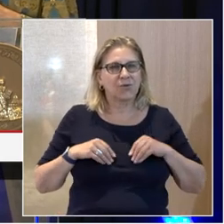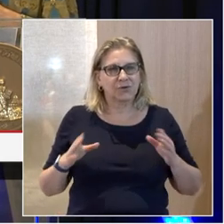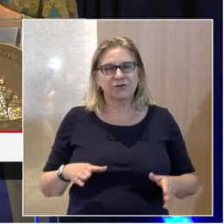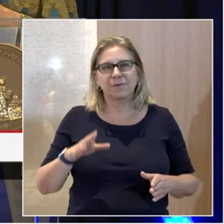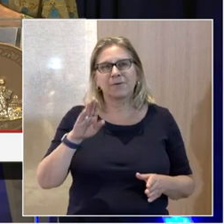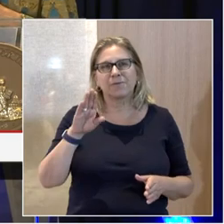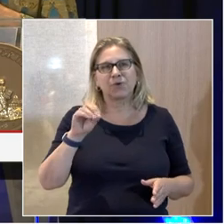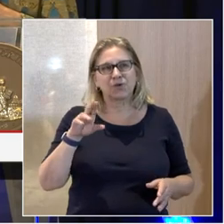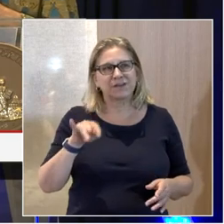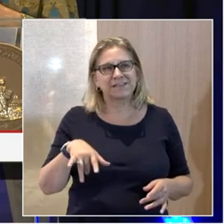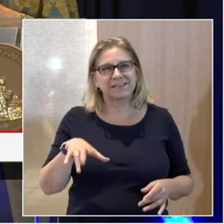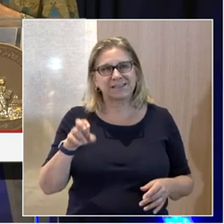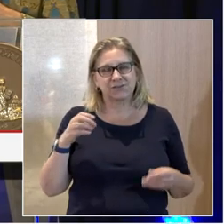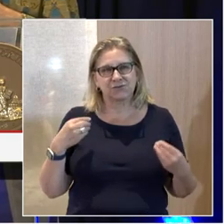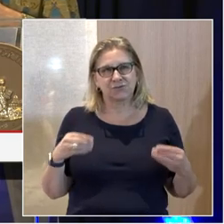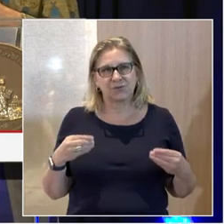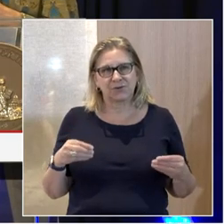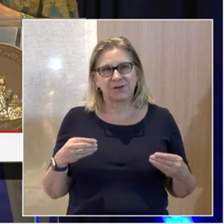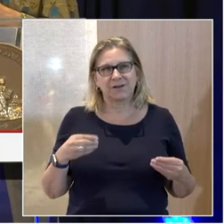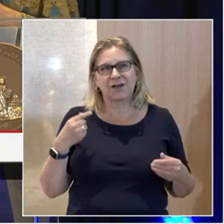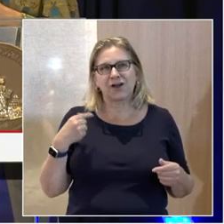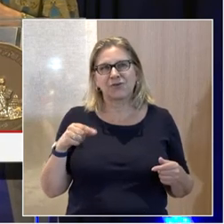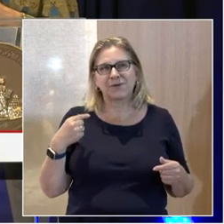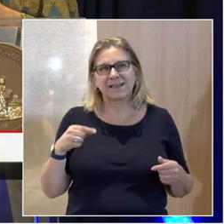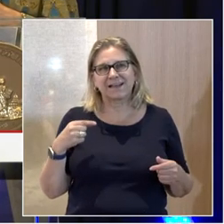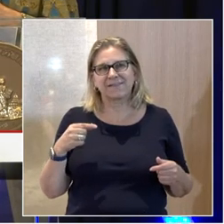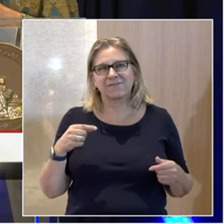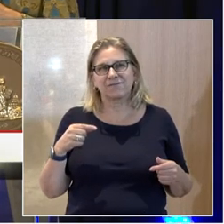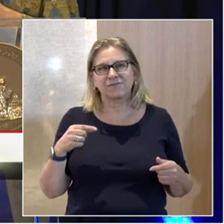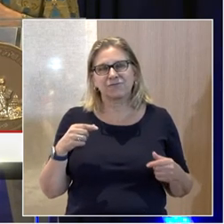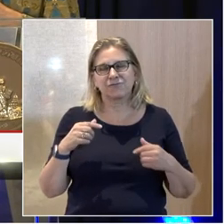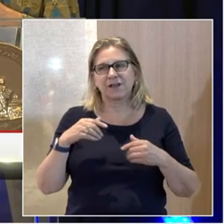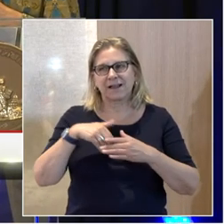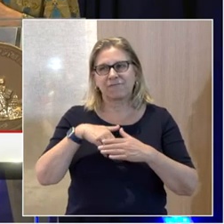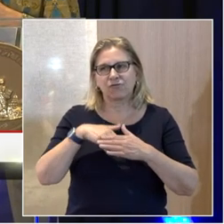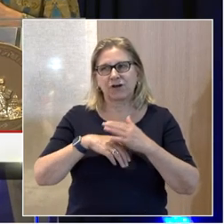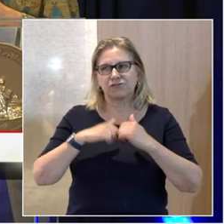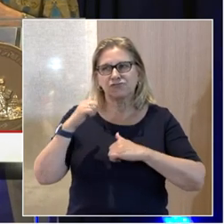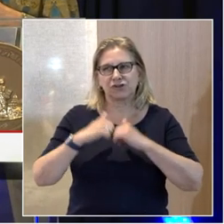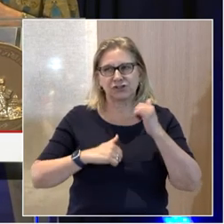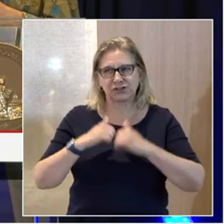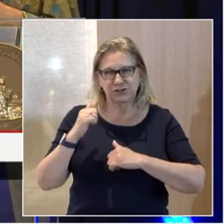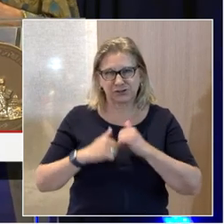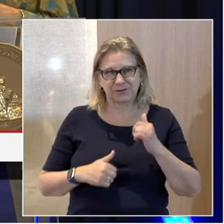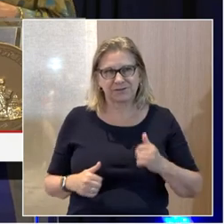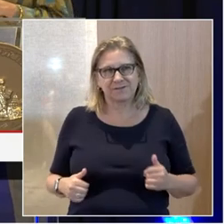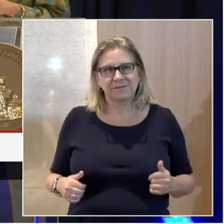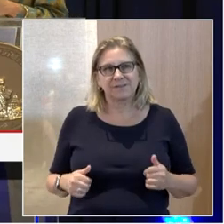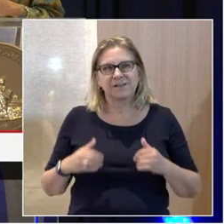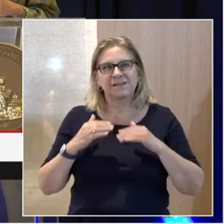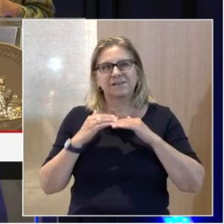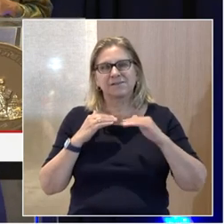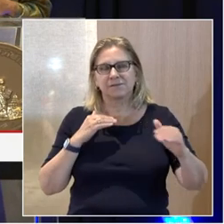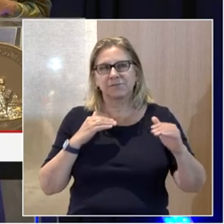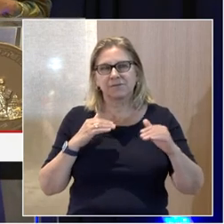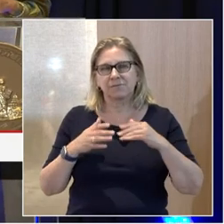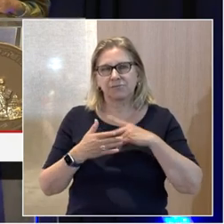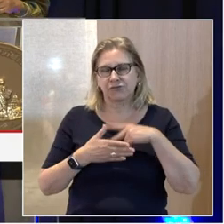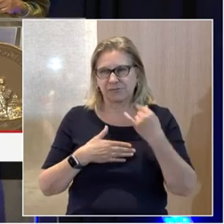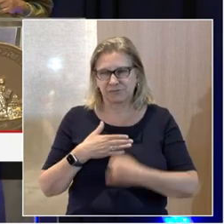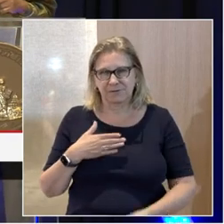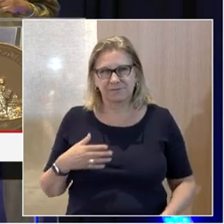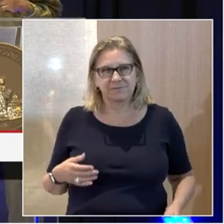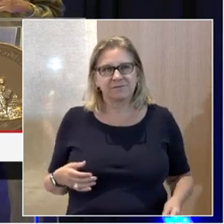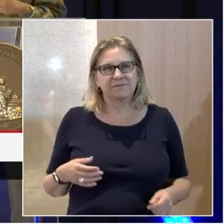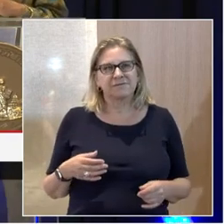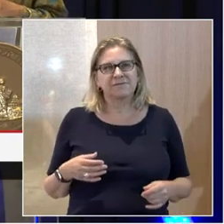followed up by green infrastructure and sustainable projects. I'm a little interested in the green infrastructure and